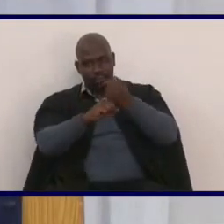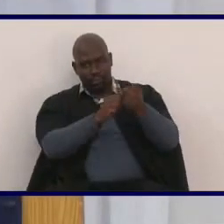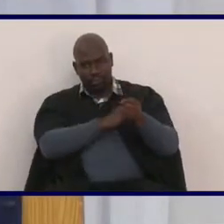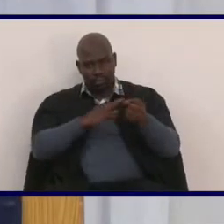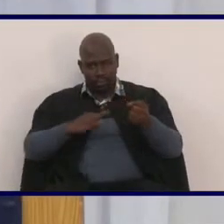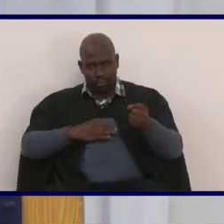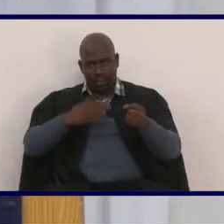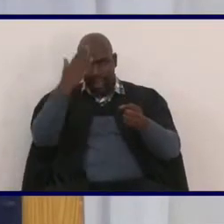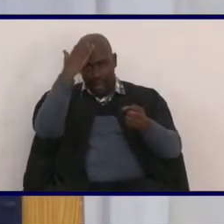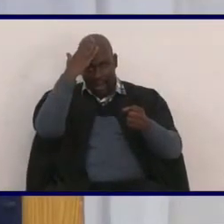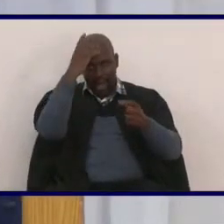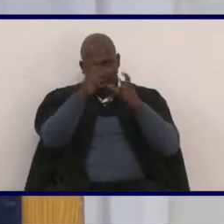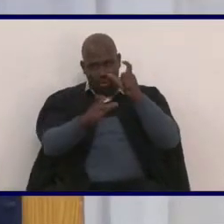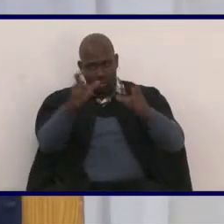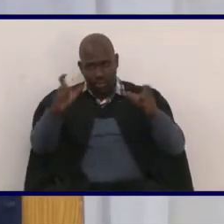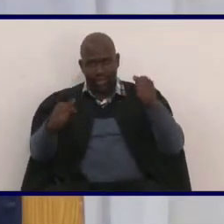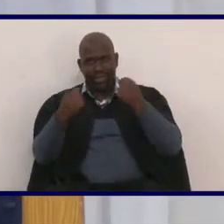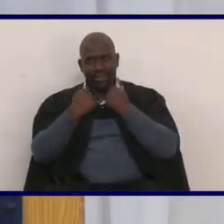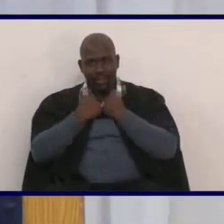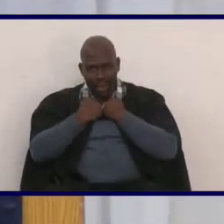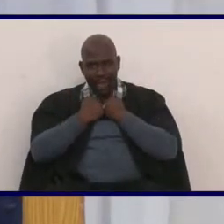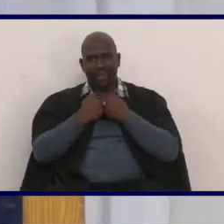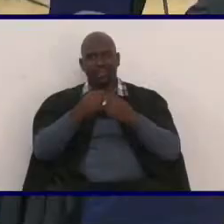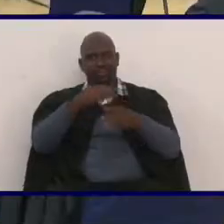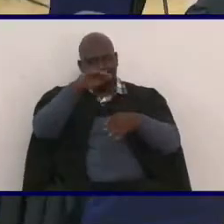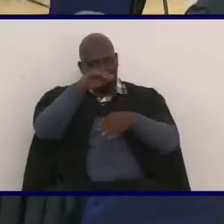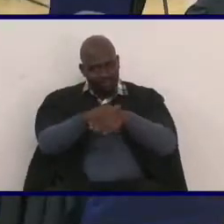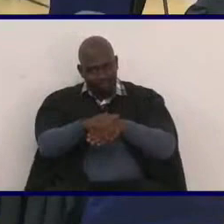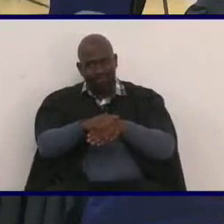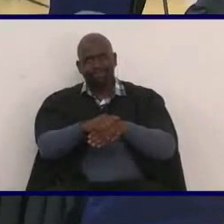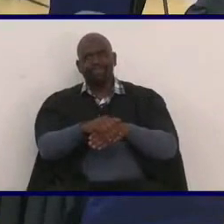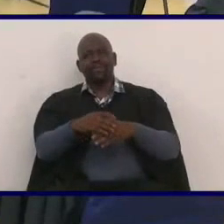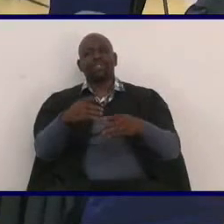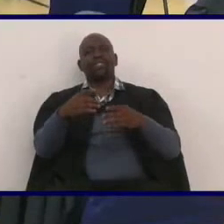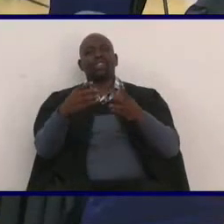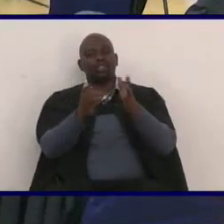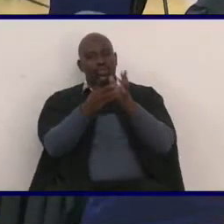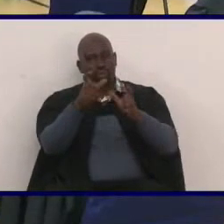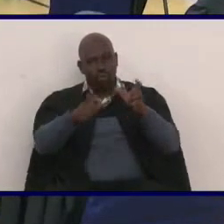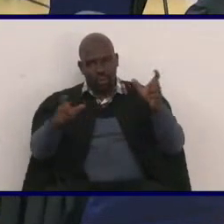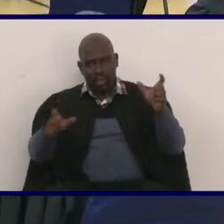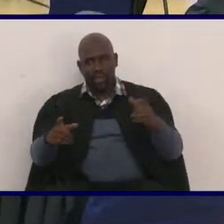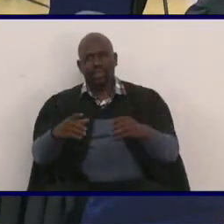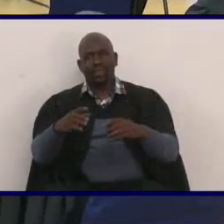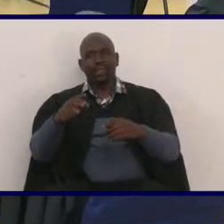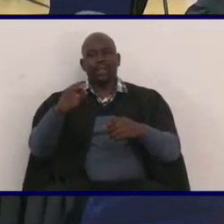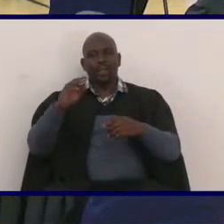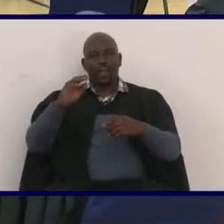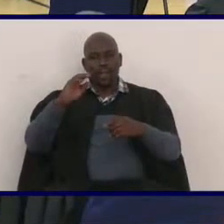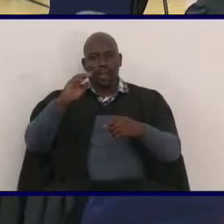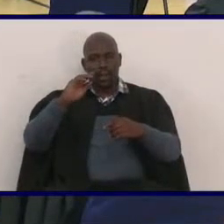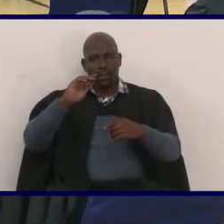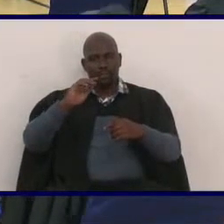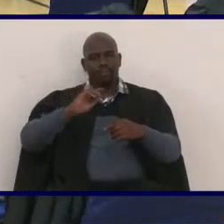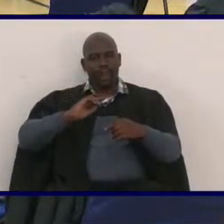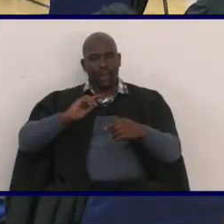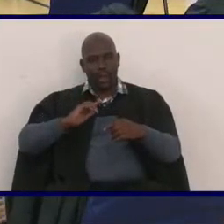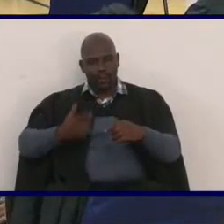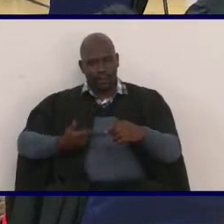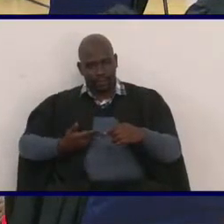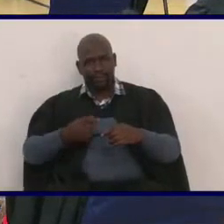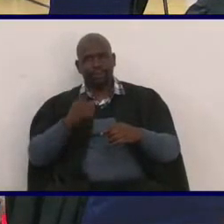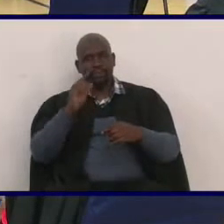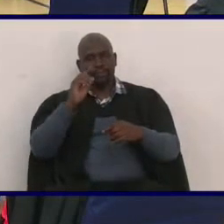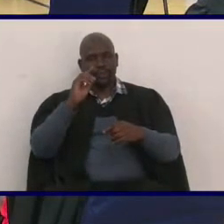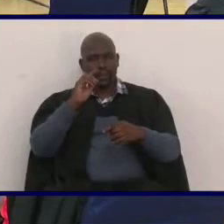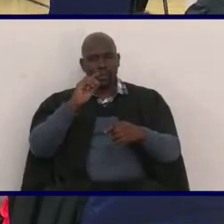graduandi, parents, guardians, loved ones and friends of our graduating students, ladies and gentlemen. It